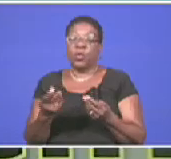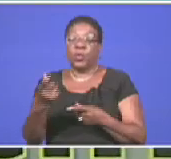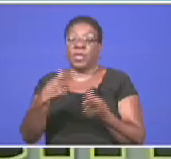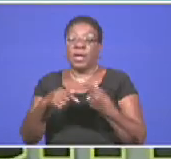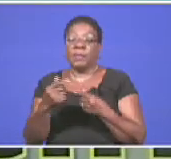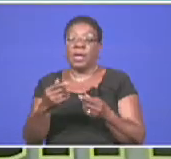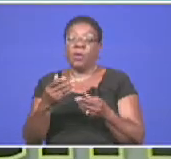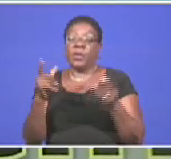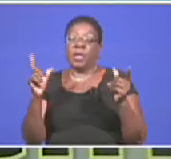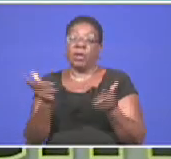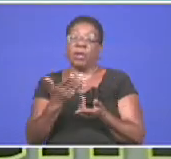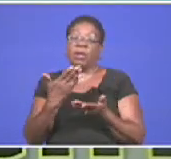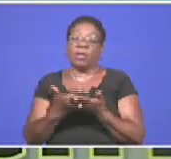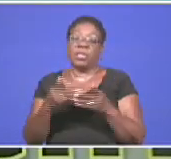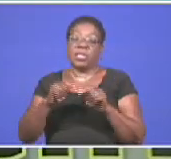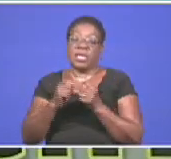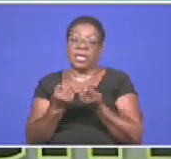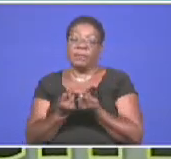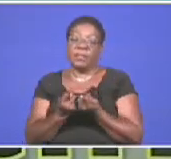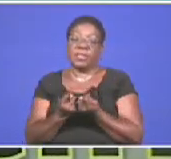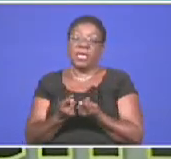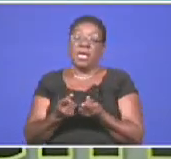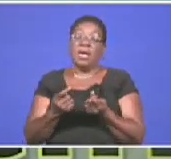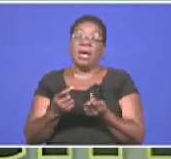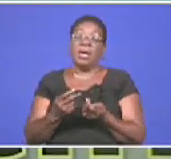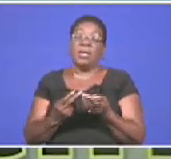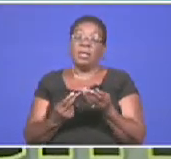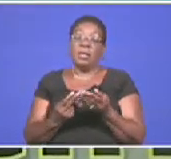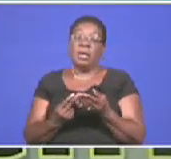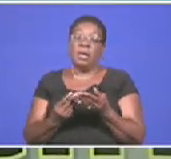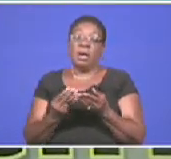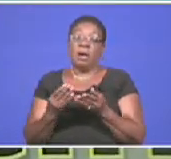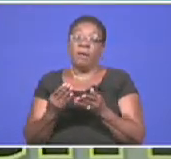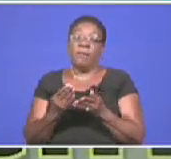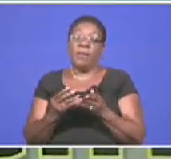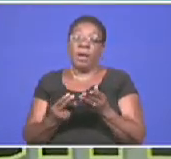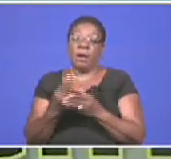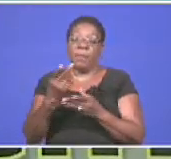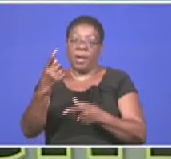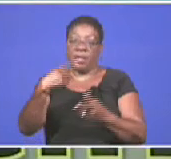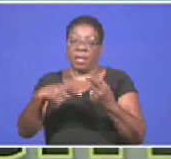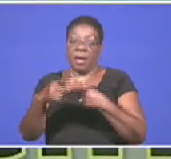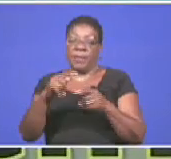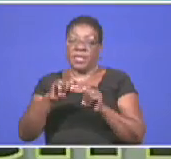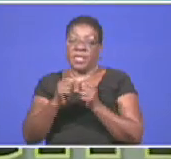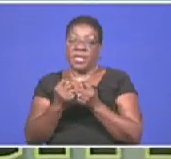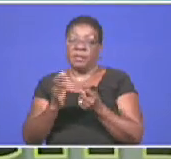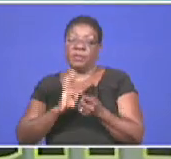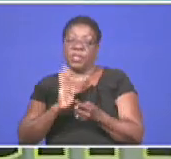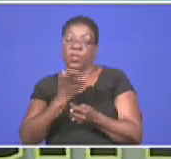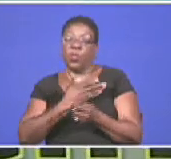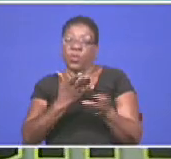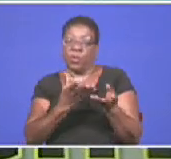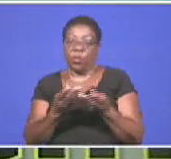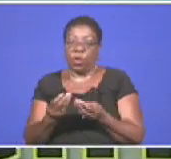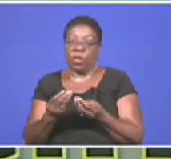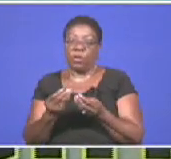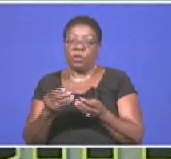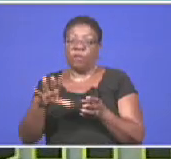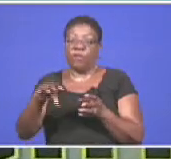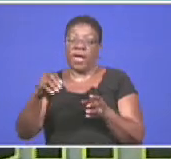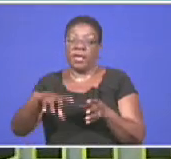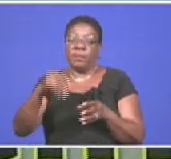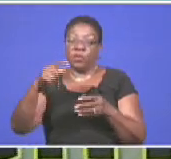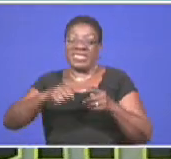really good teams and up and coming teams and things like that. But we wanted where we could find the most